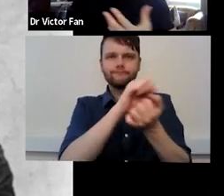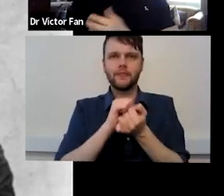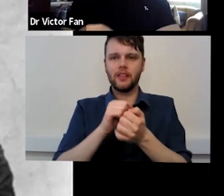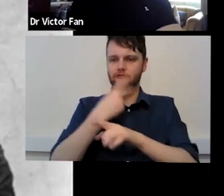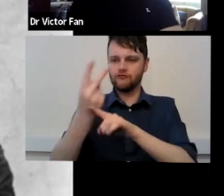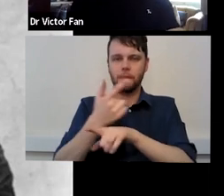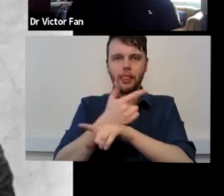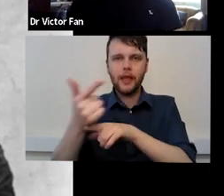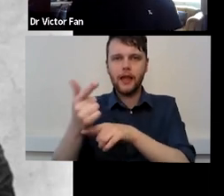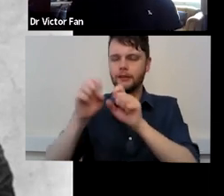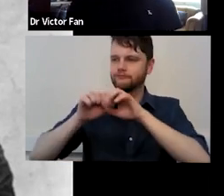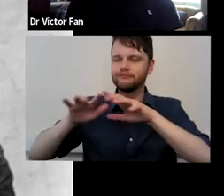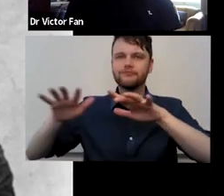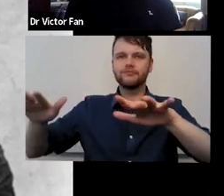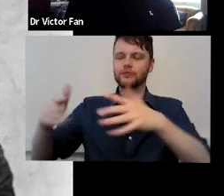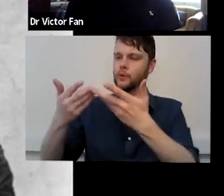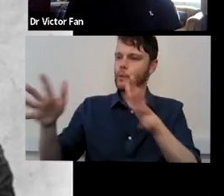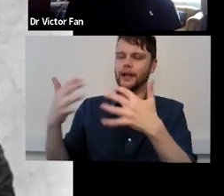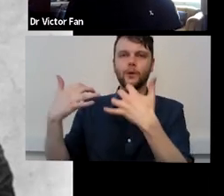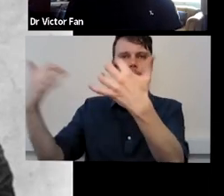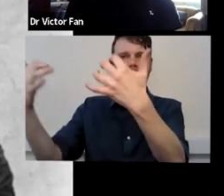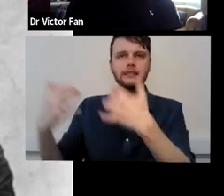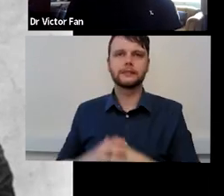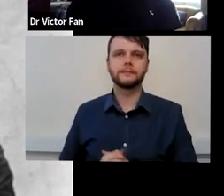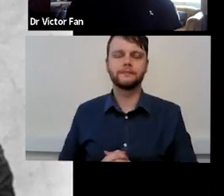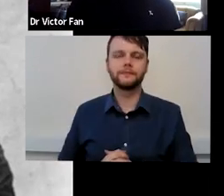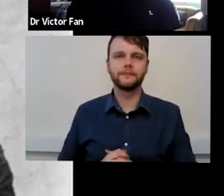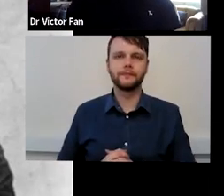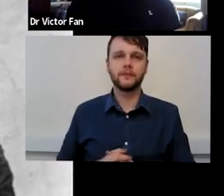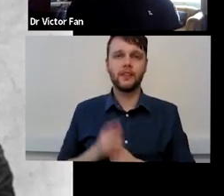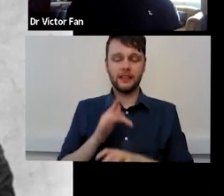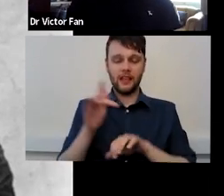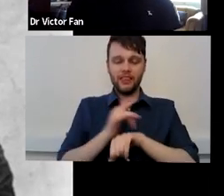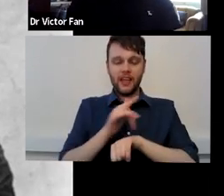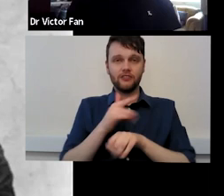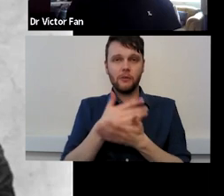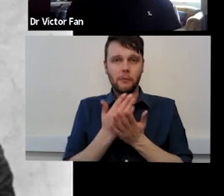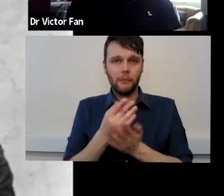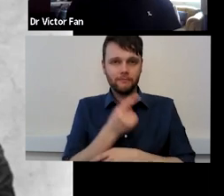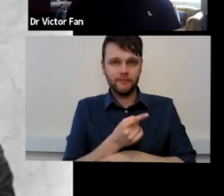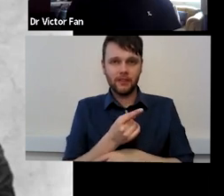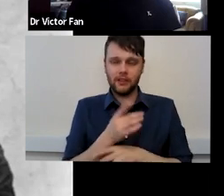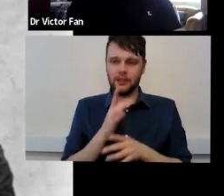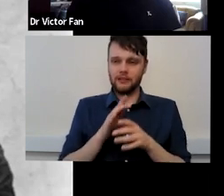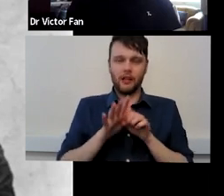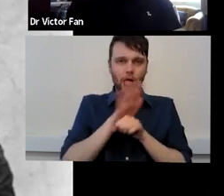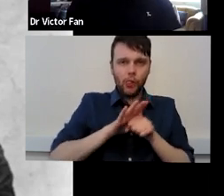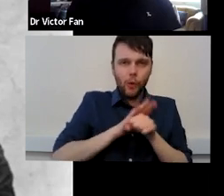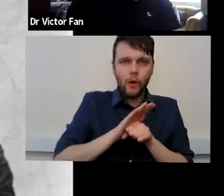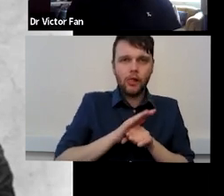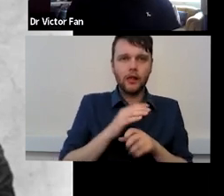and disseminated to a wider audience. Now, these theatrical pieces were usually localized and